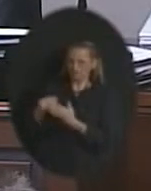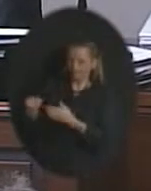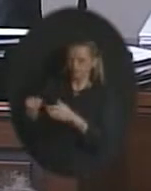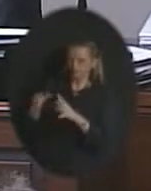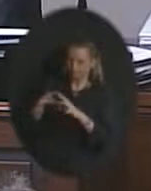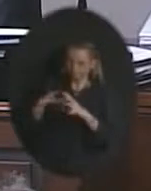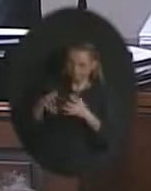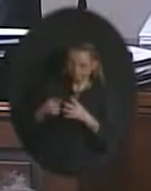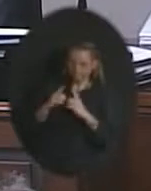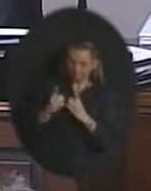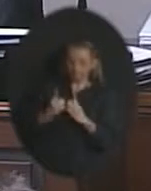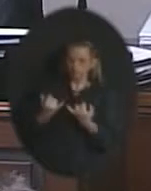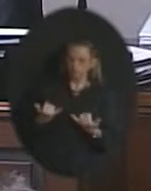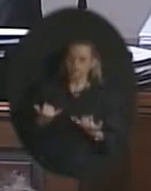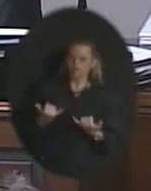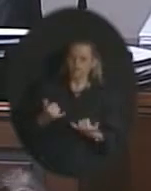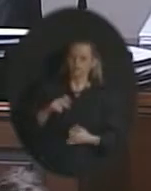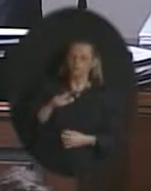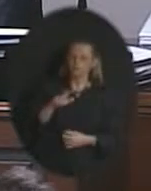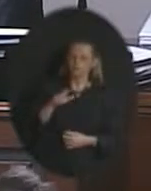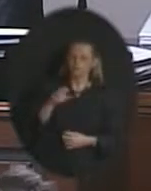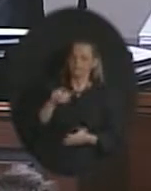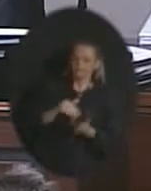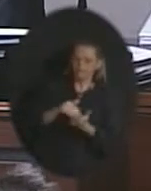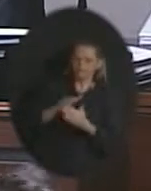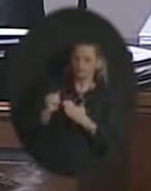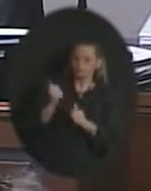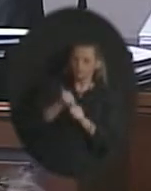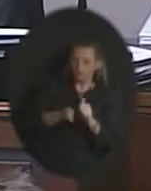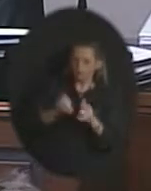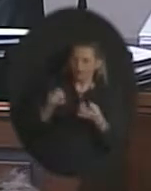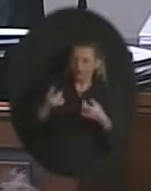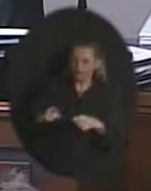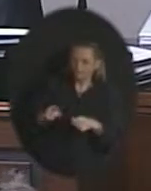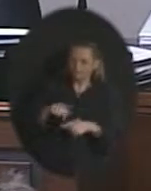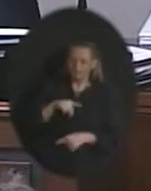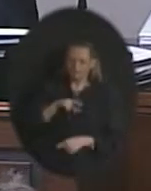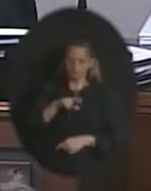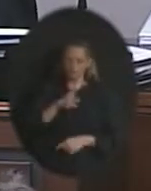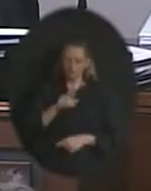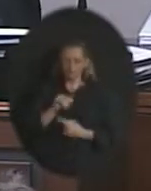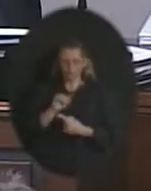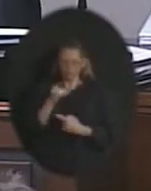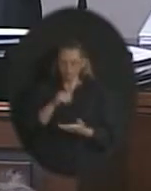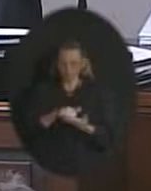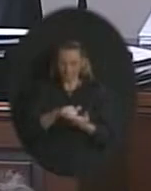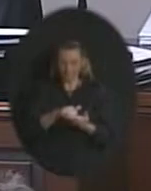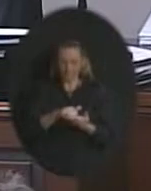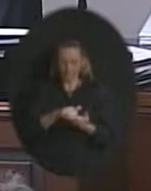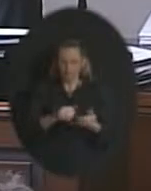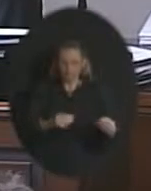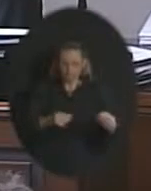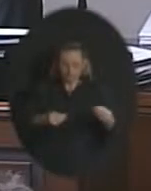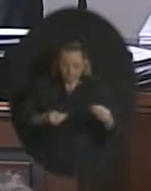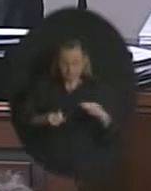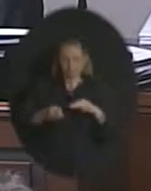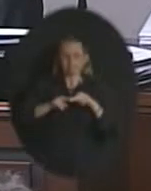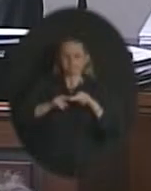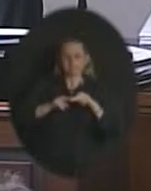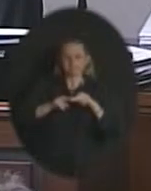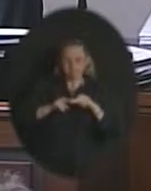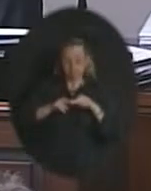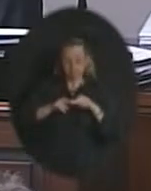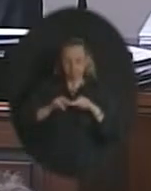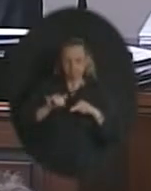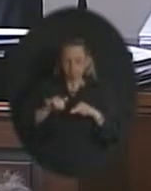we're at $350,000 per accident. The premium of that came back. It went up fairly